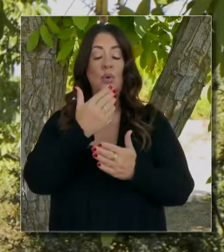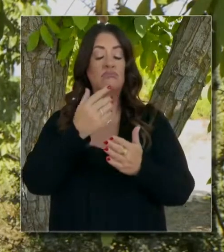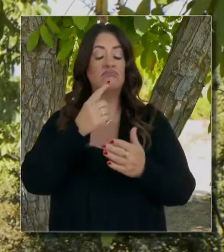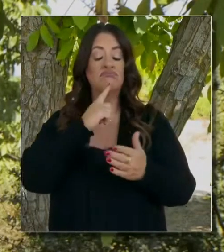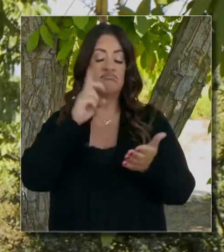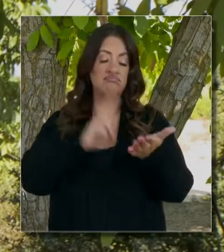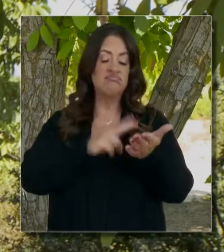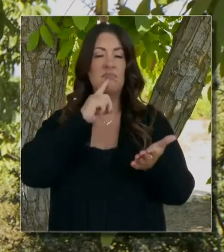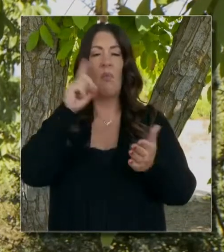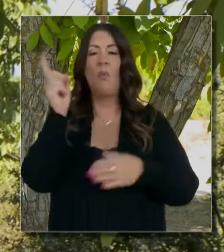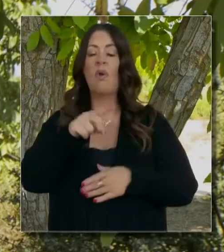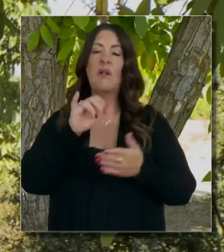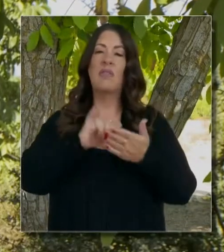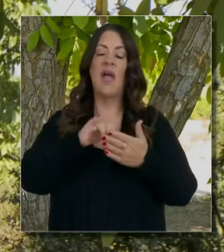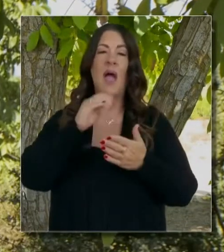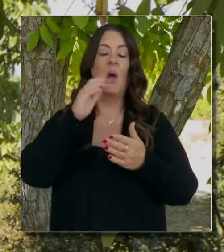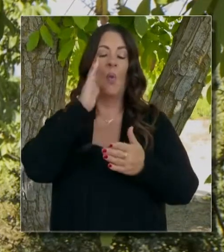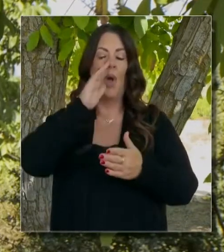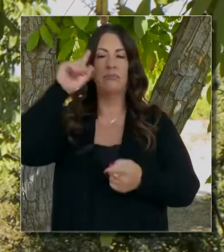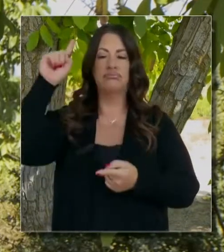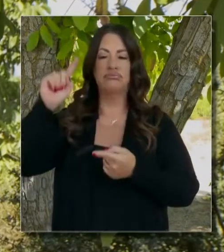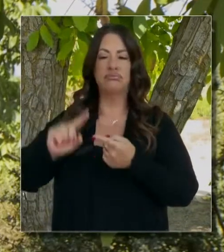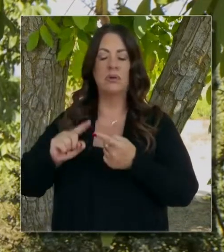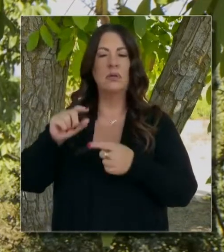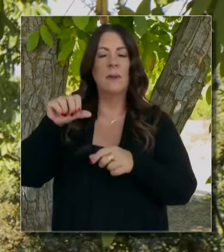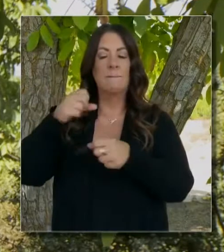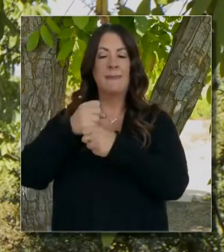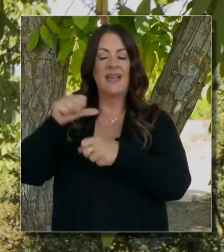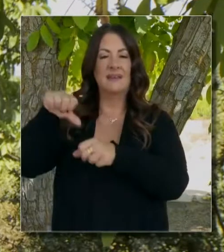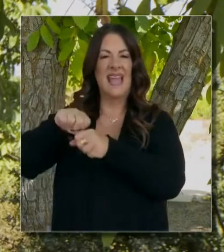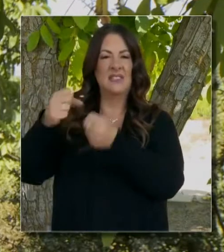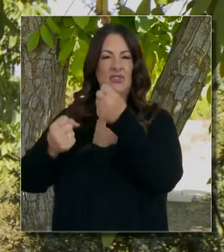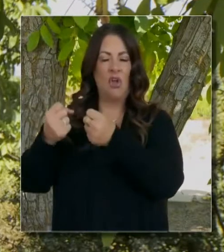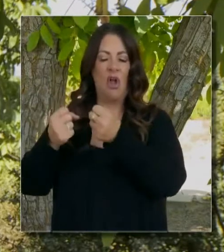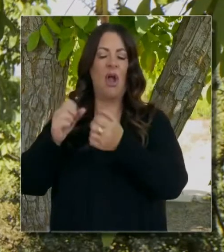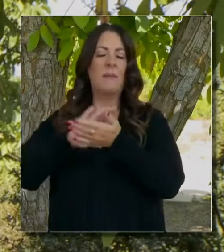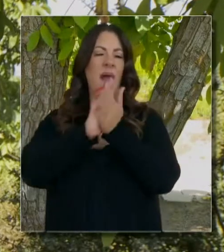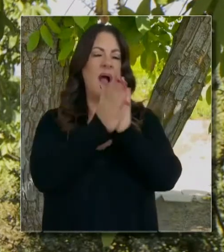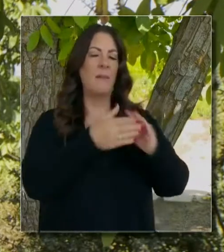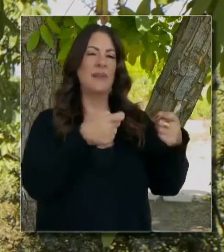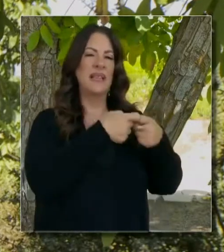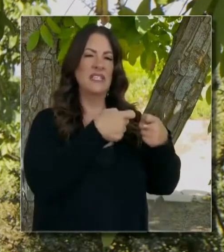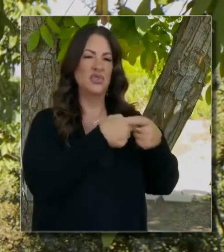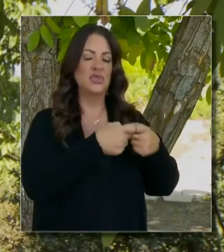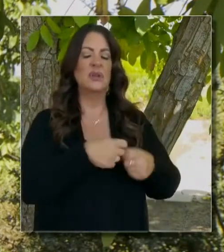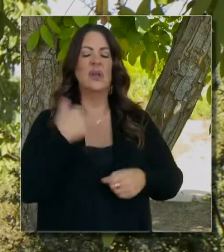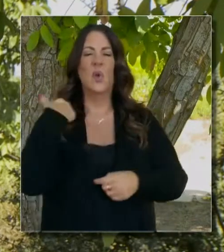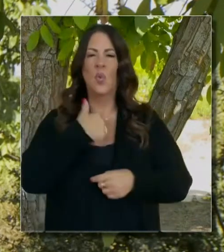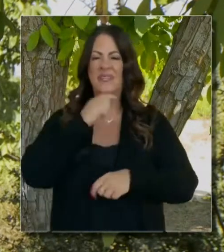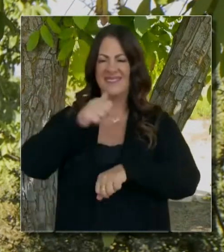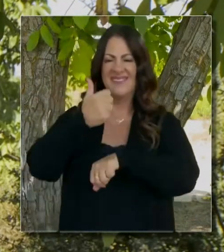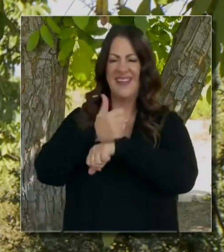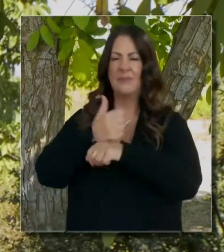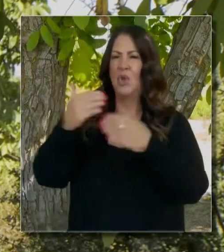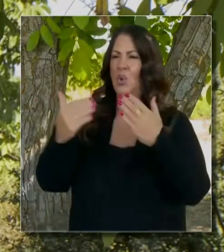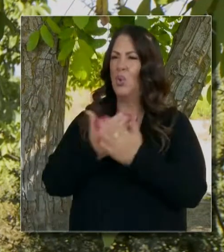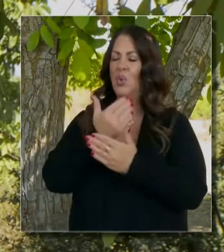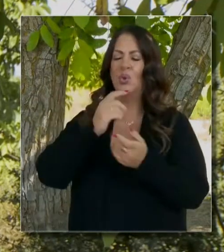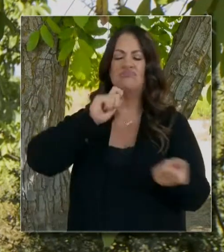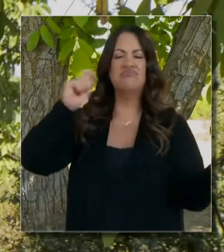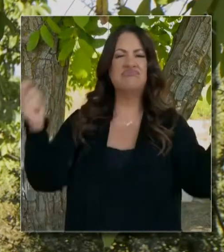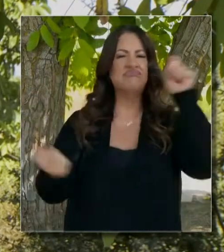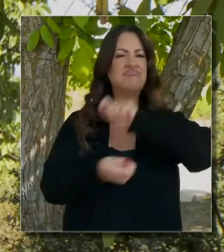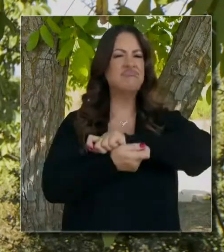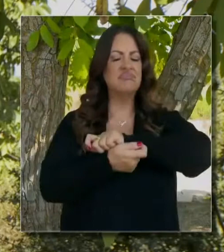builds on the work we're already doing in our cap and trade programs, our RPS, our renewable portfolio standards, and the spectrum